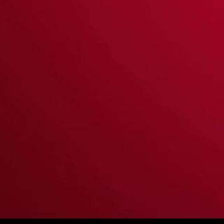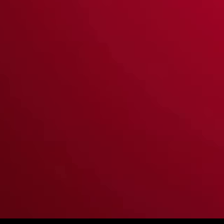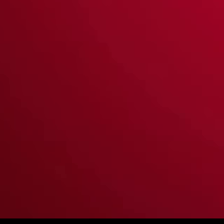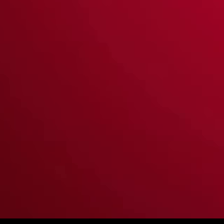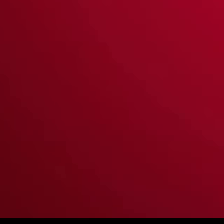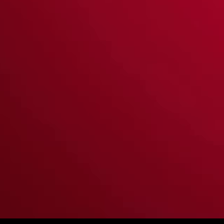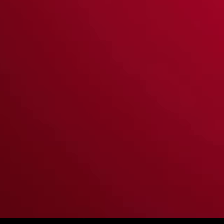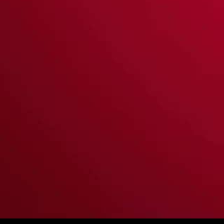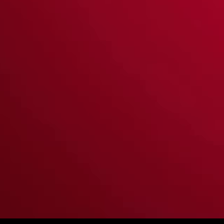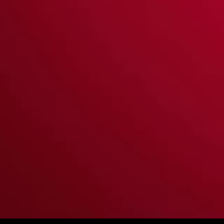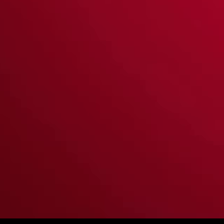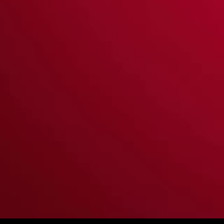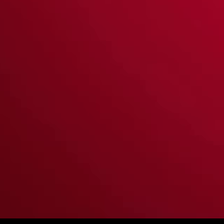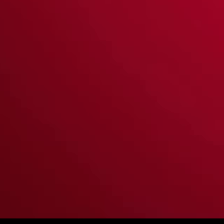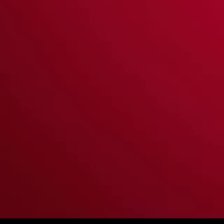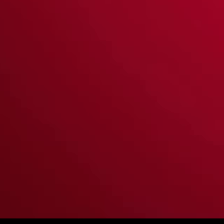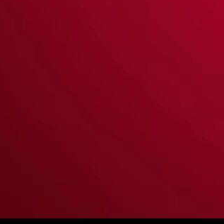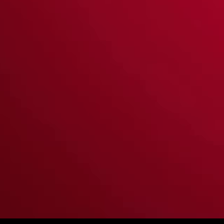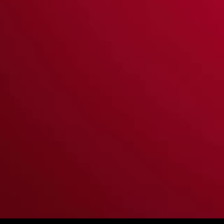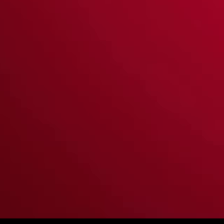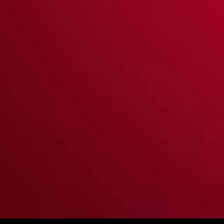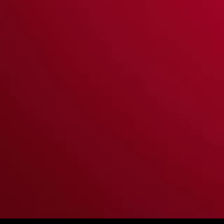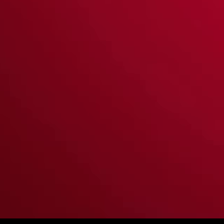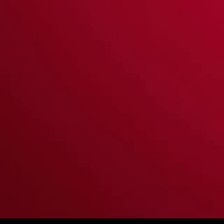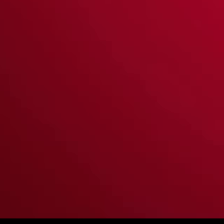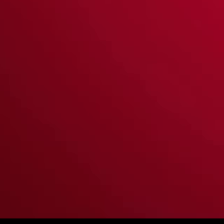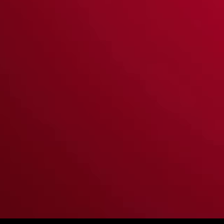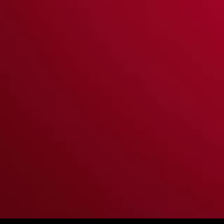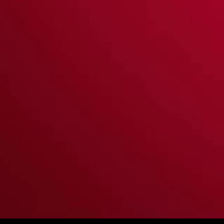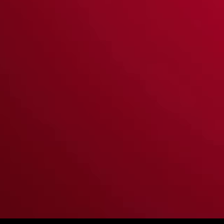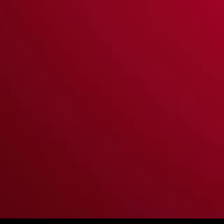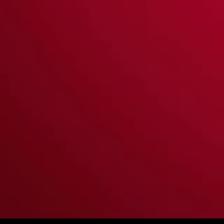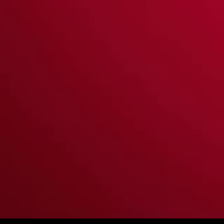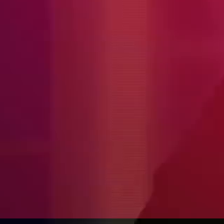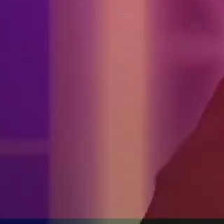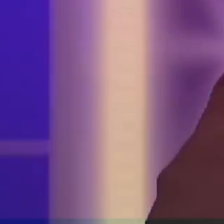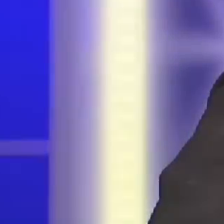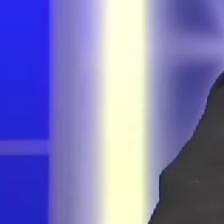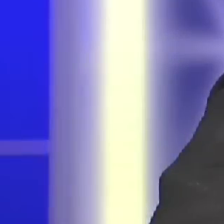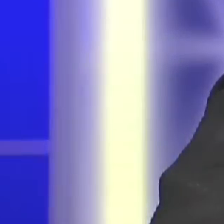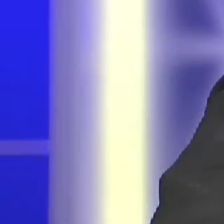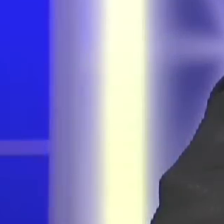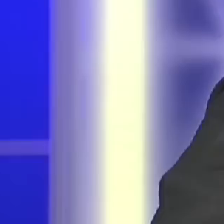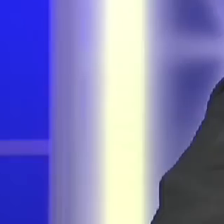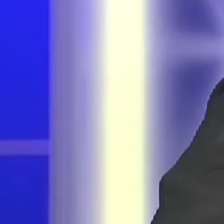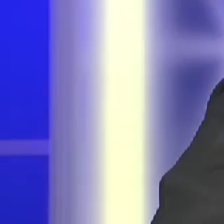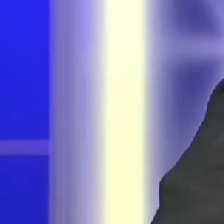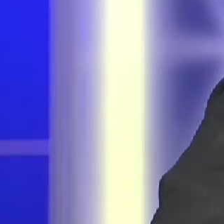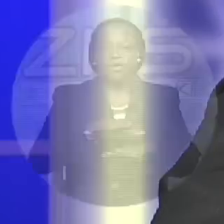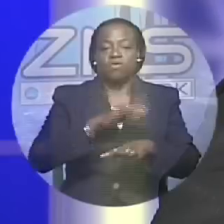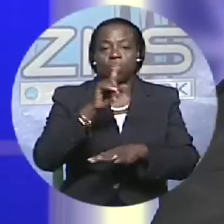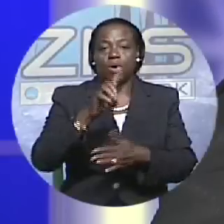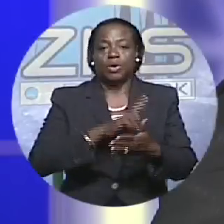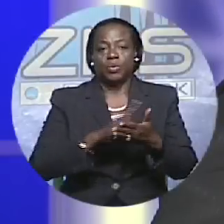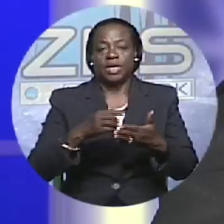portion of the news brought to you by McDonald's. McDonald's, I'm loving it. It's just over a week before